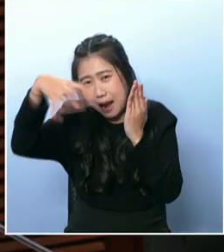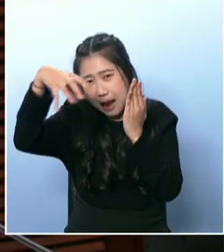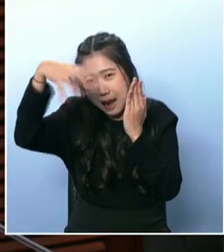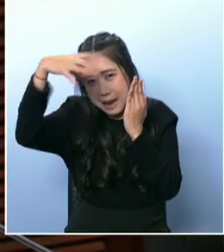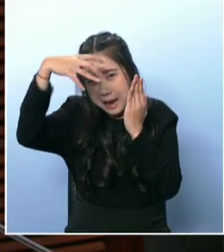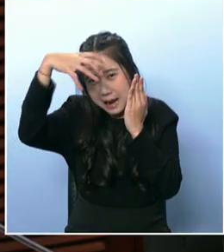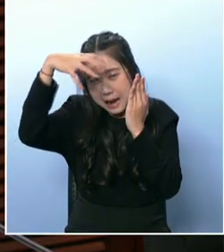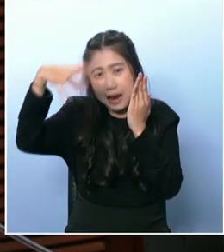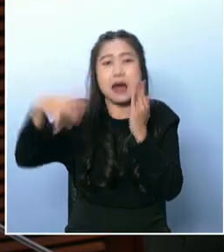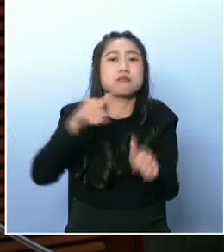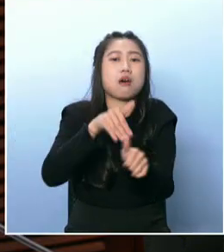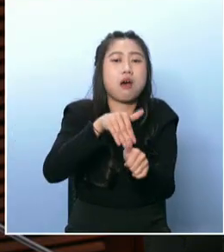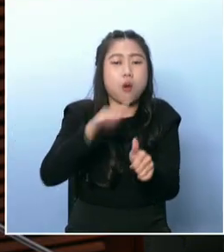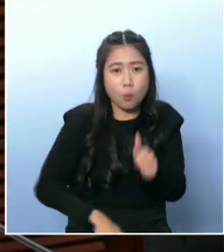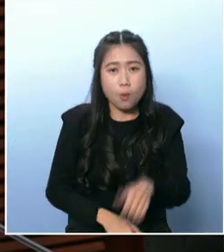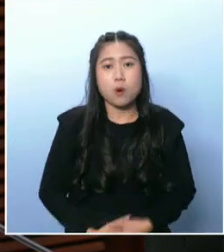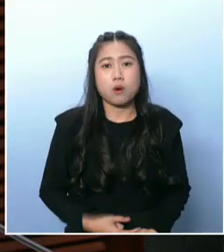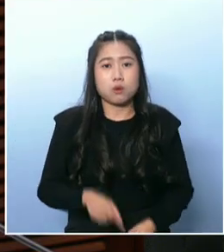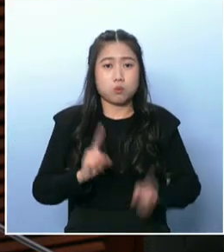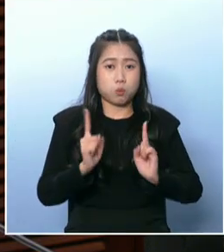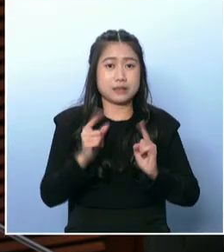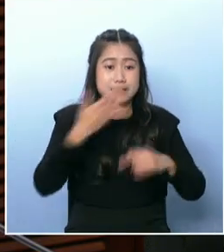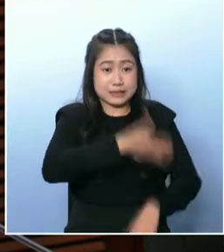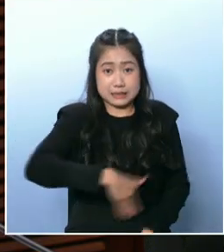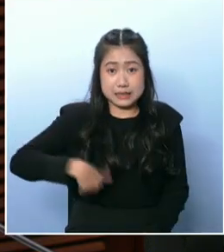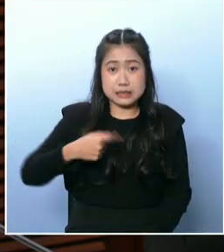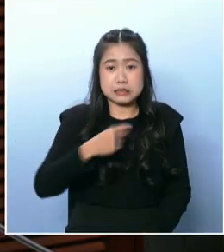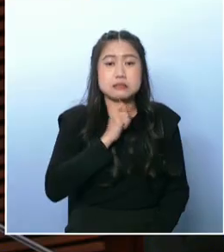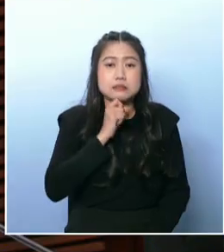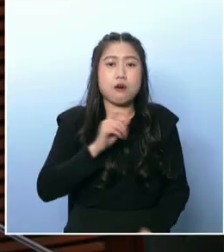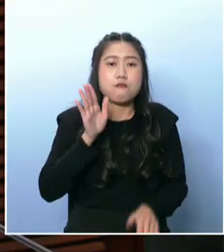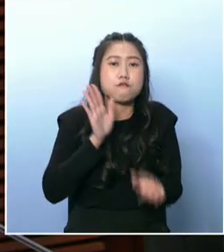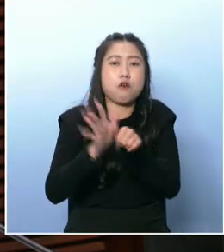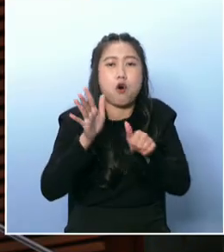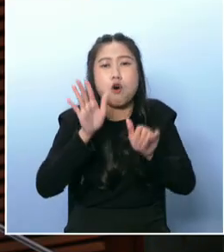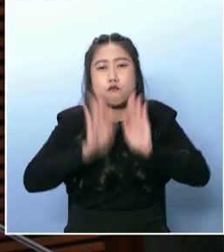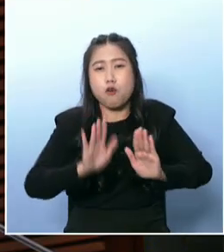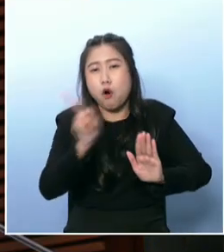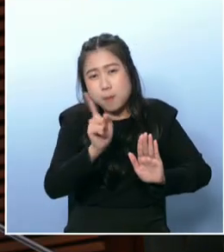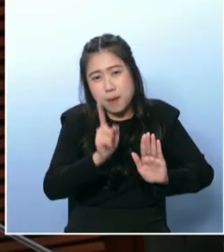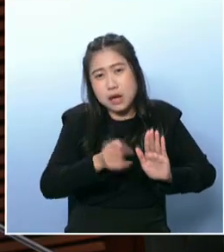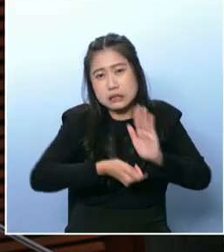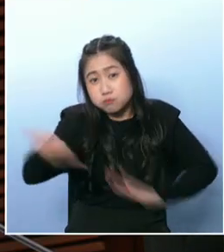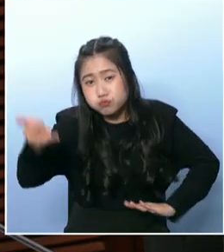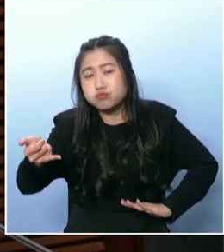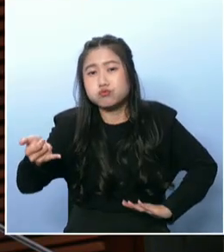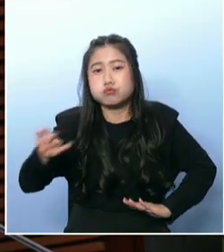they open the main door, there will be an alarm warning for the staff. And then also we would put